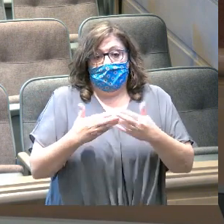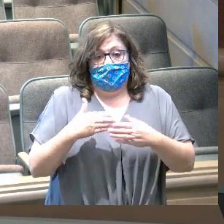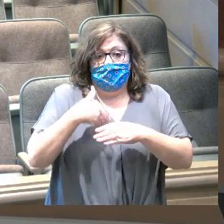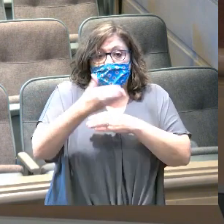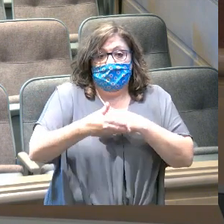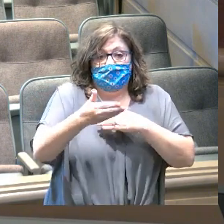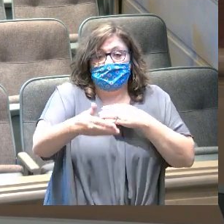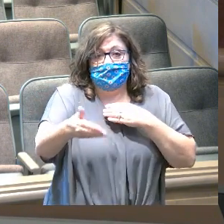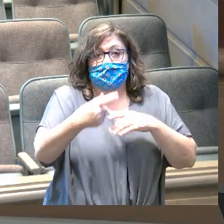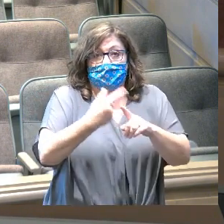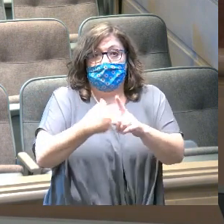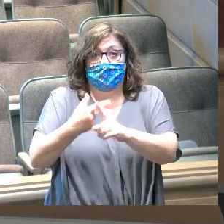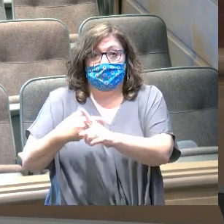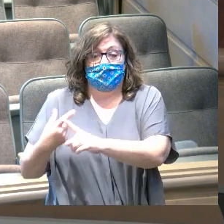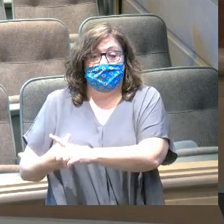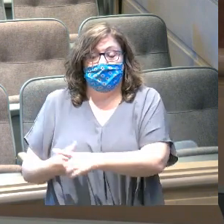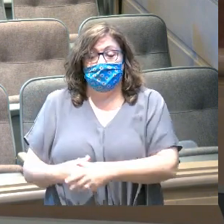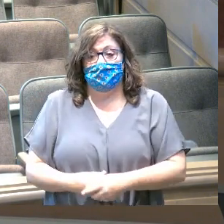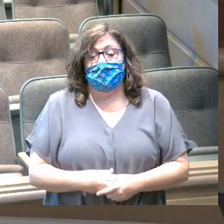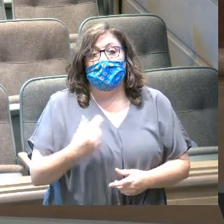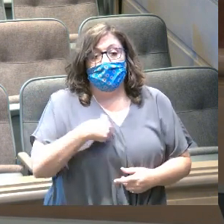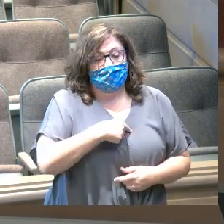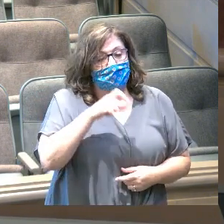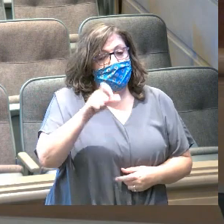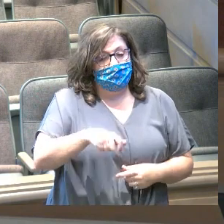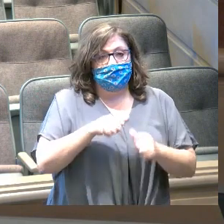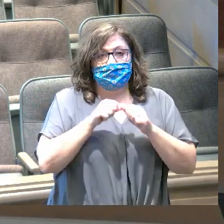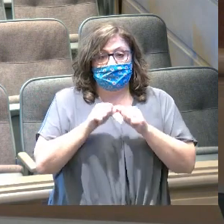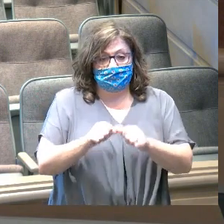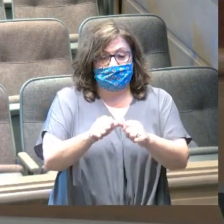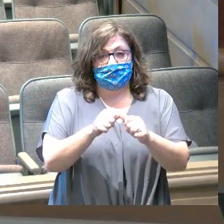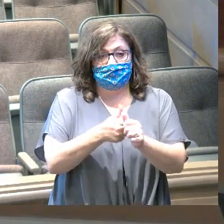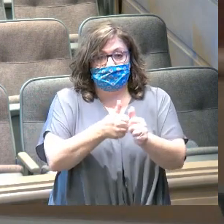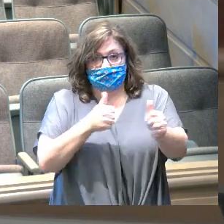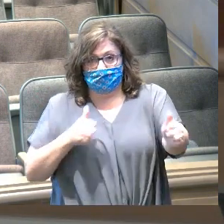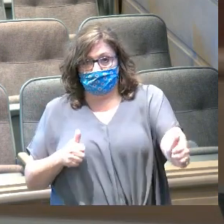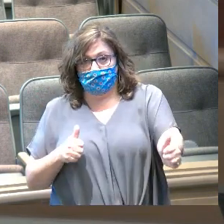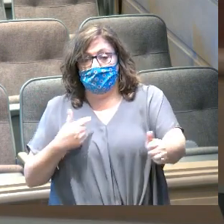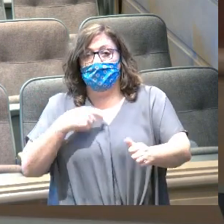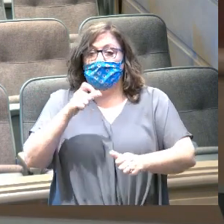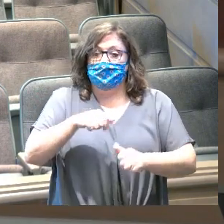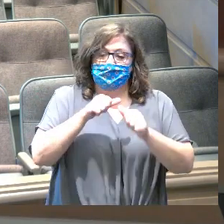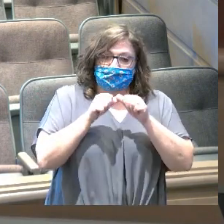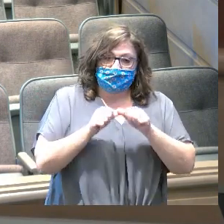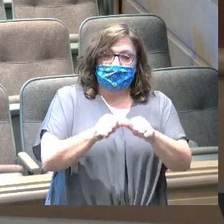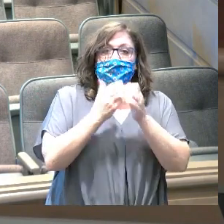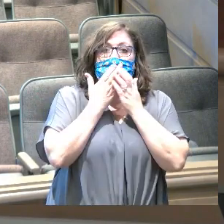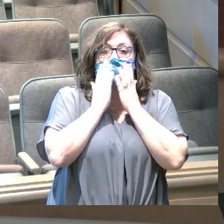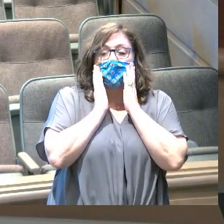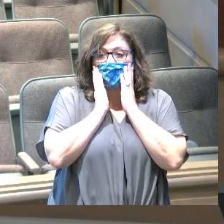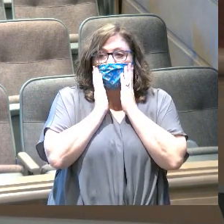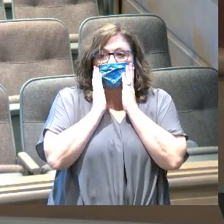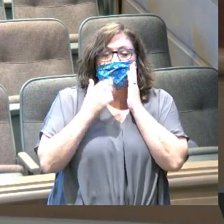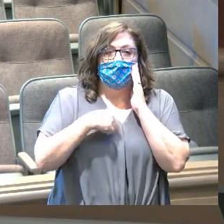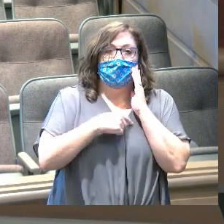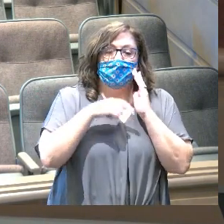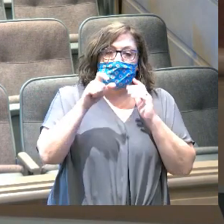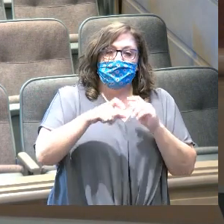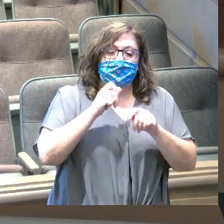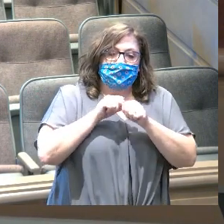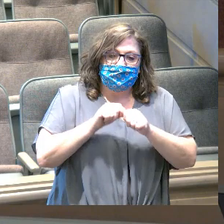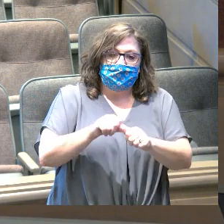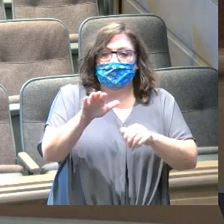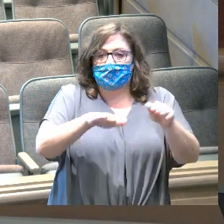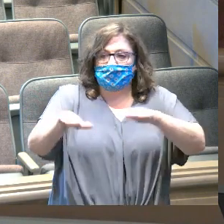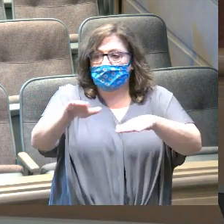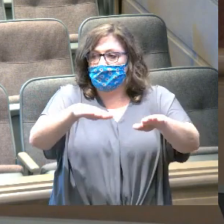going to continue to social distance. We should continue to wear face coverings when we're in public. We should continue to disinfect